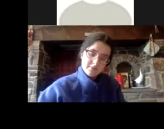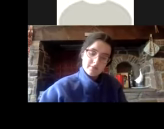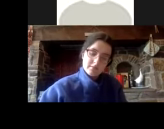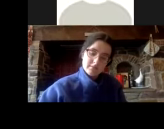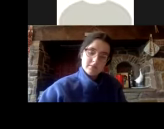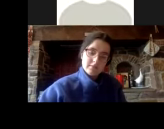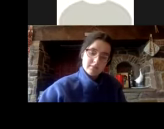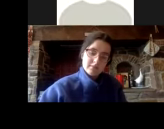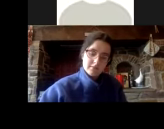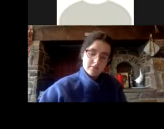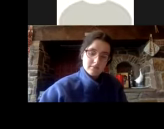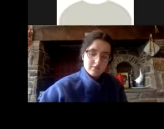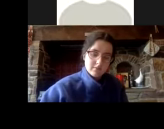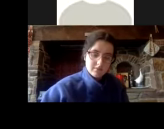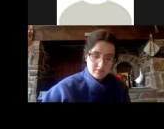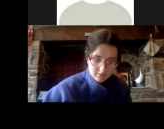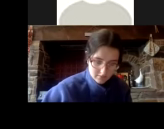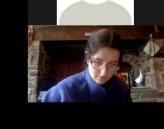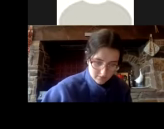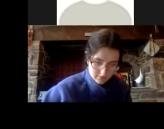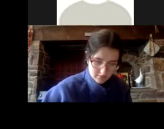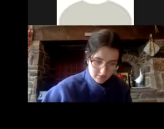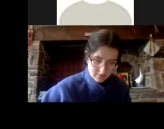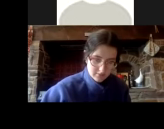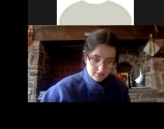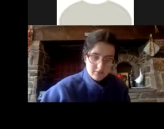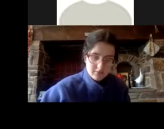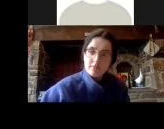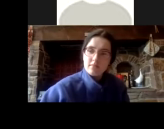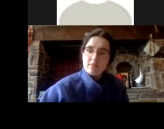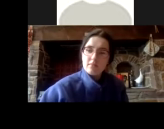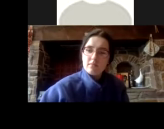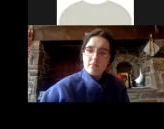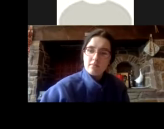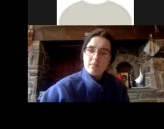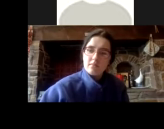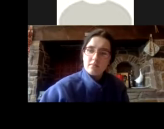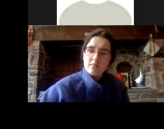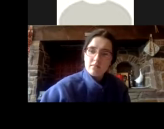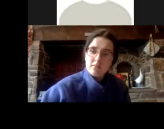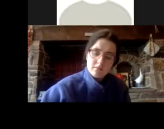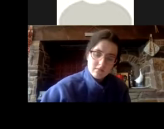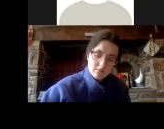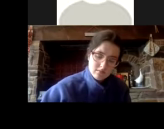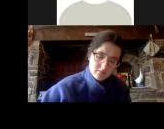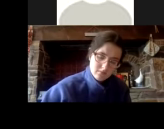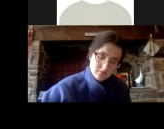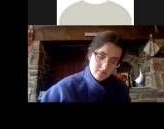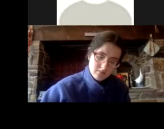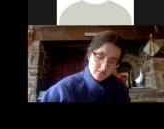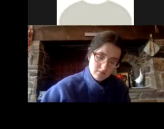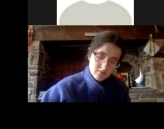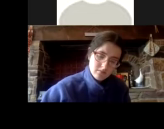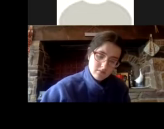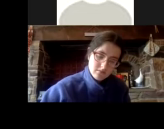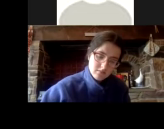Or it could be, you know, oh, you know, you've got a terrible cold. That might not just be an observation. It might be step away from me